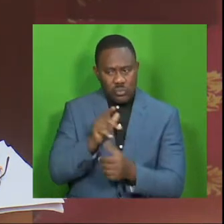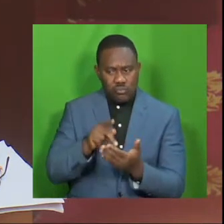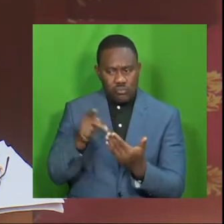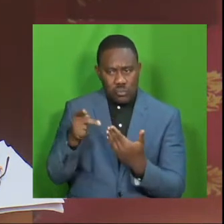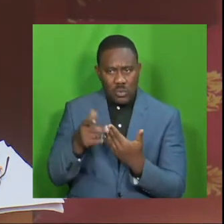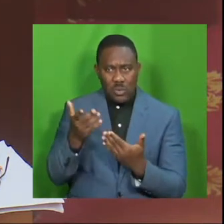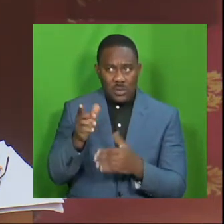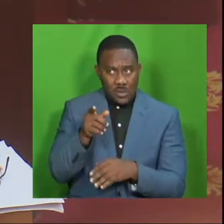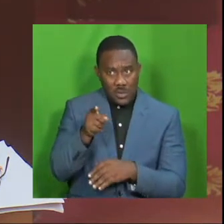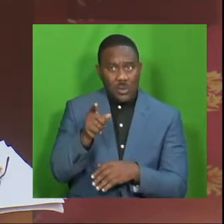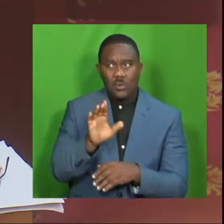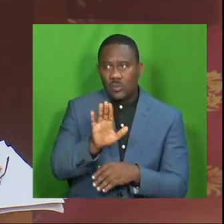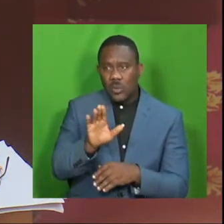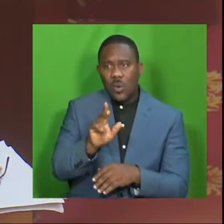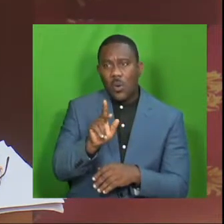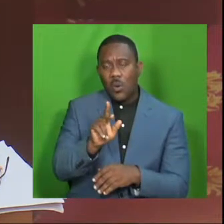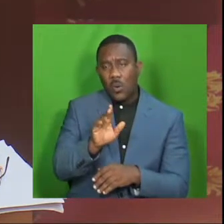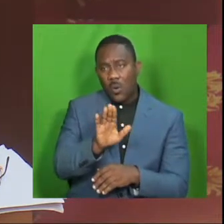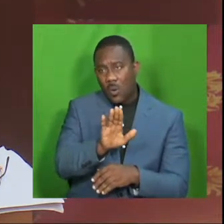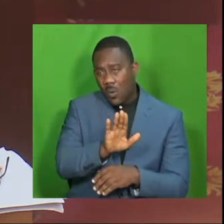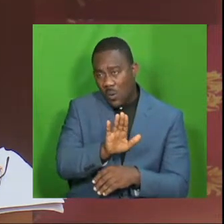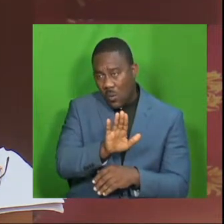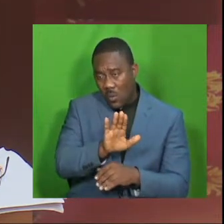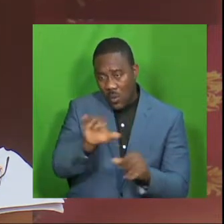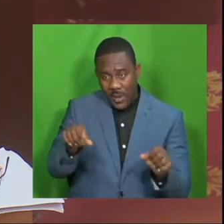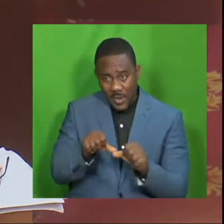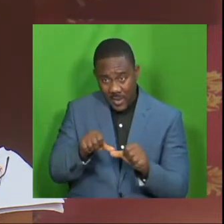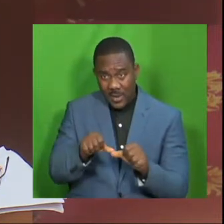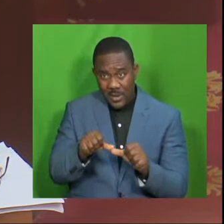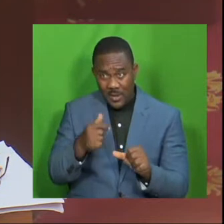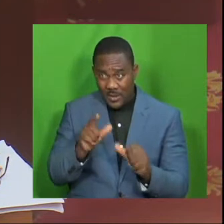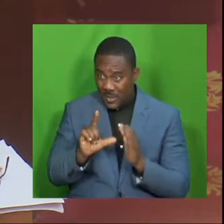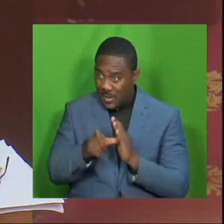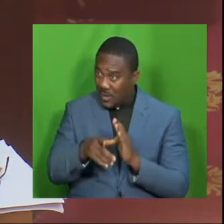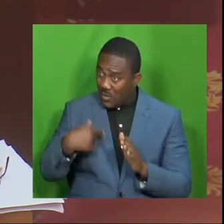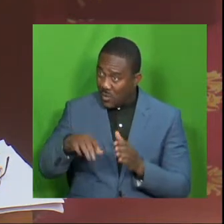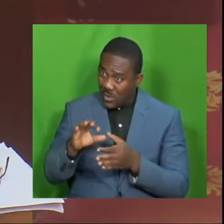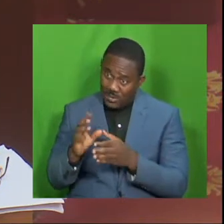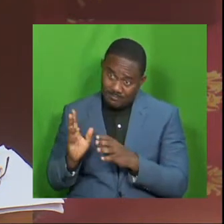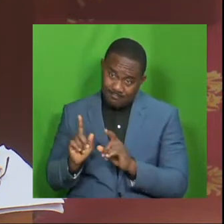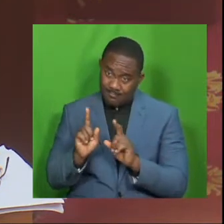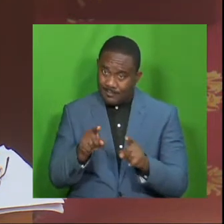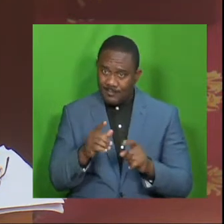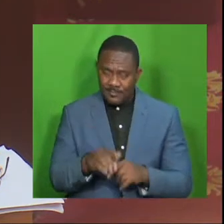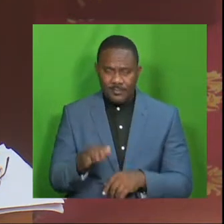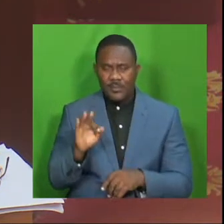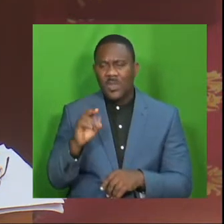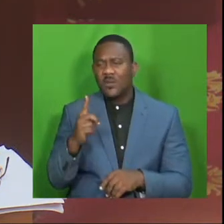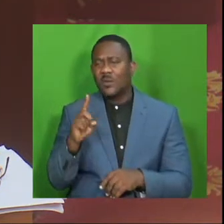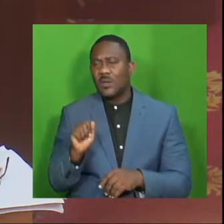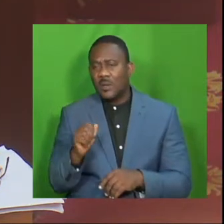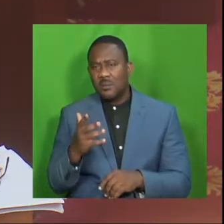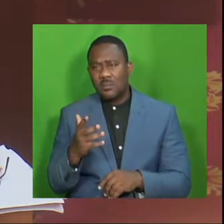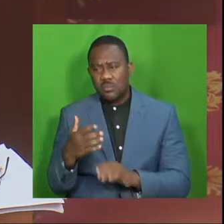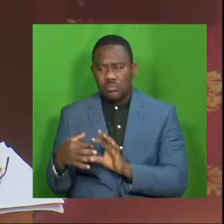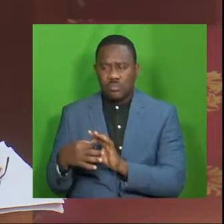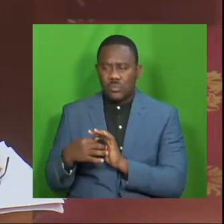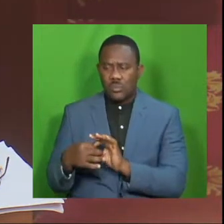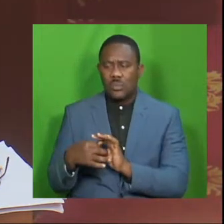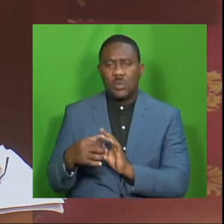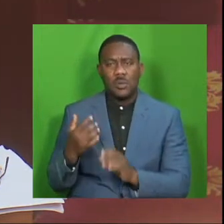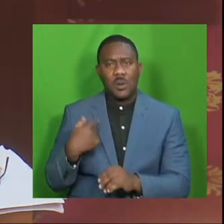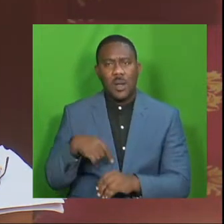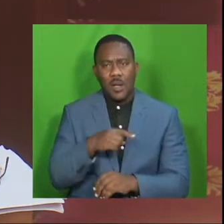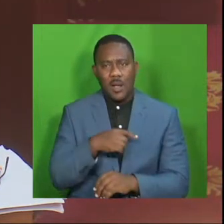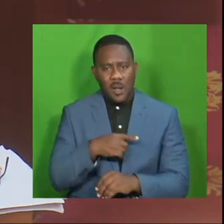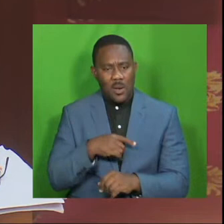from your area, then we can embark on this sensitization. And also FDA is also collaborating with us in working